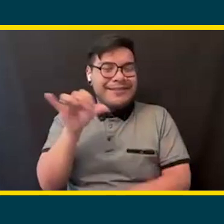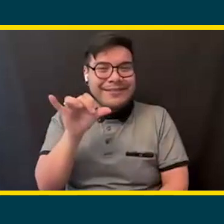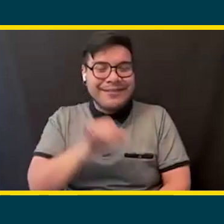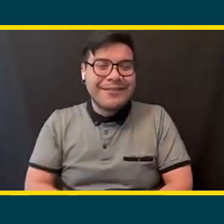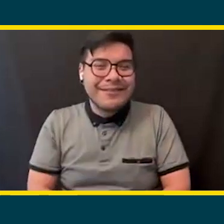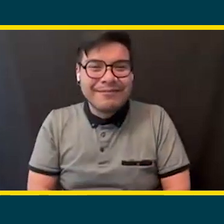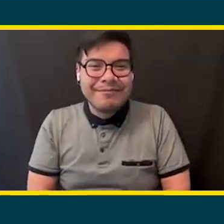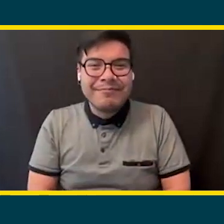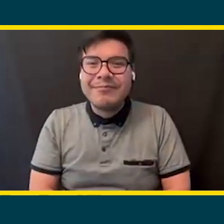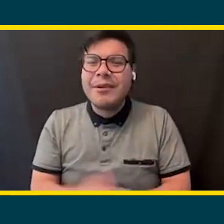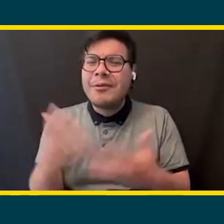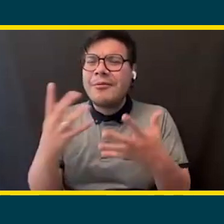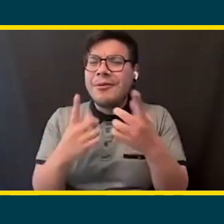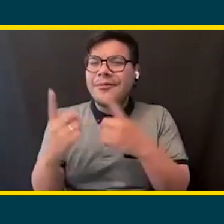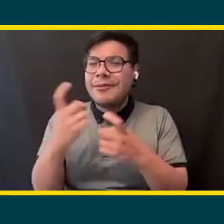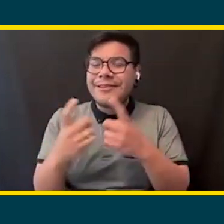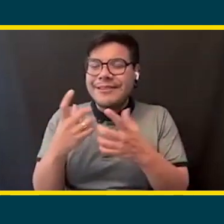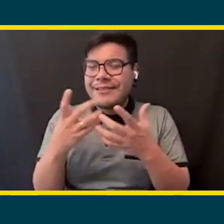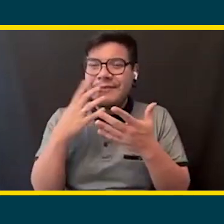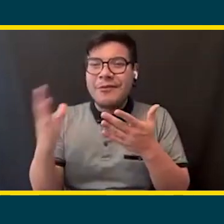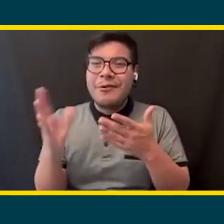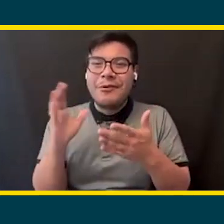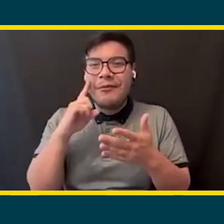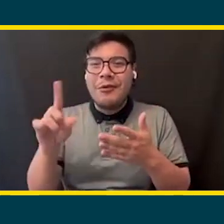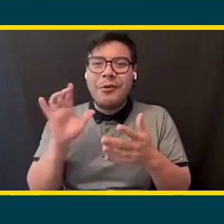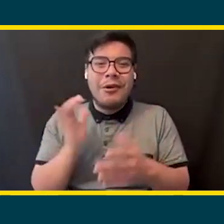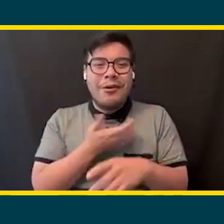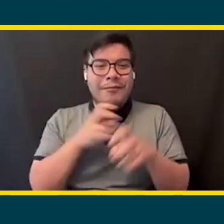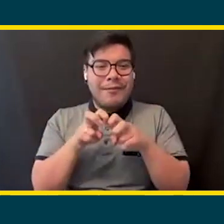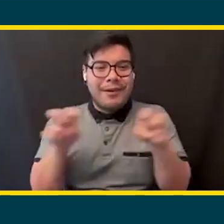What questions do we have for our panel?